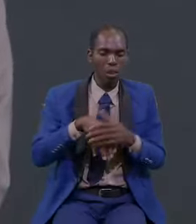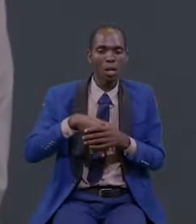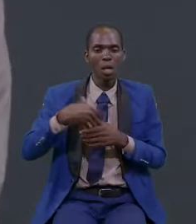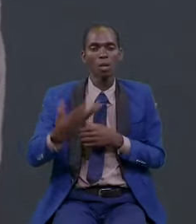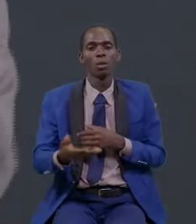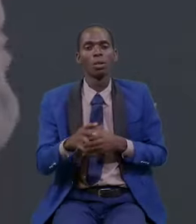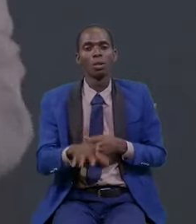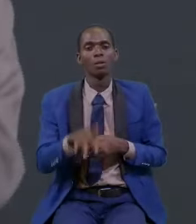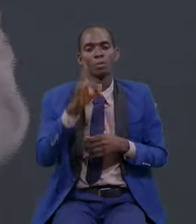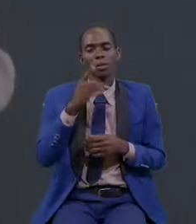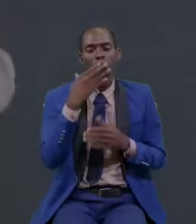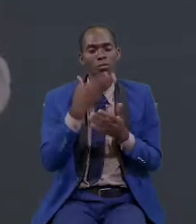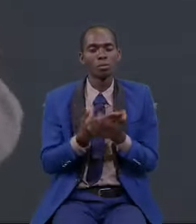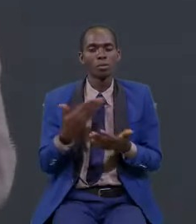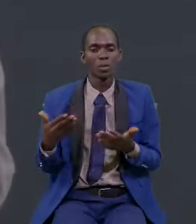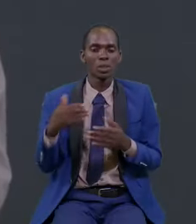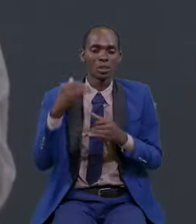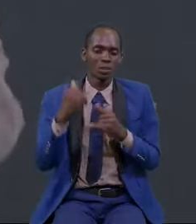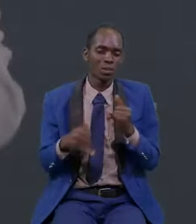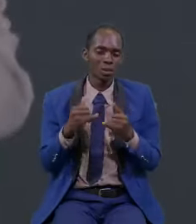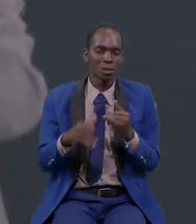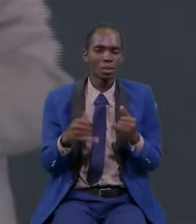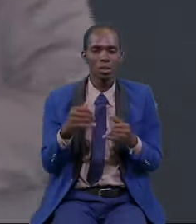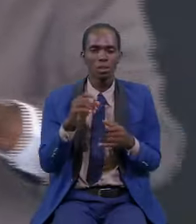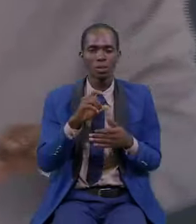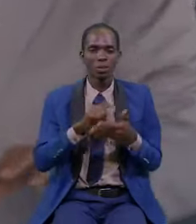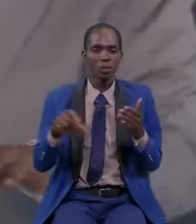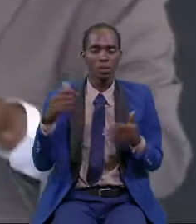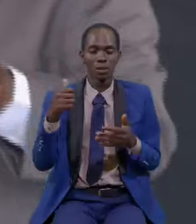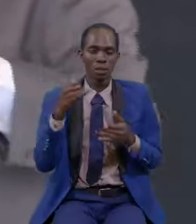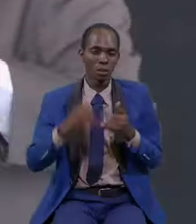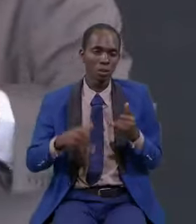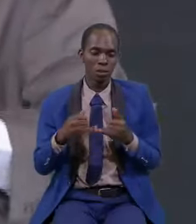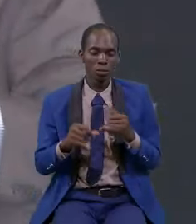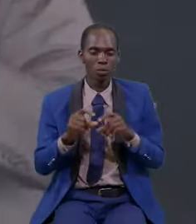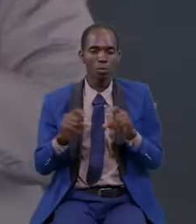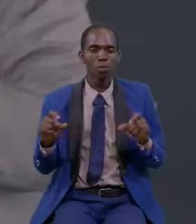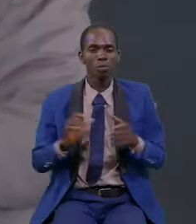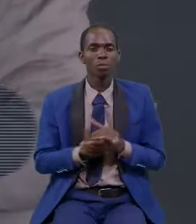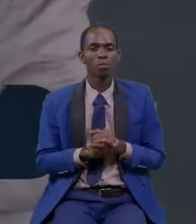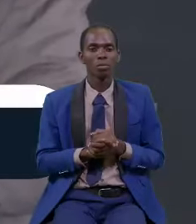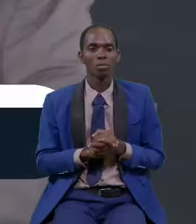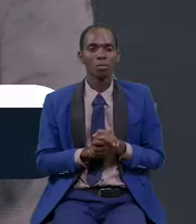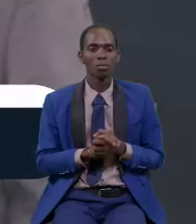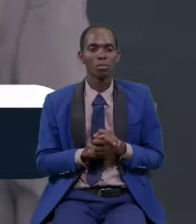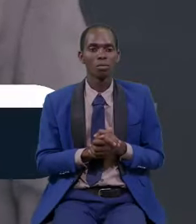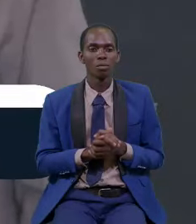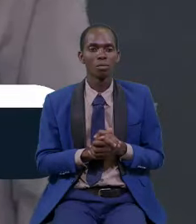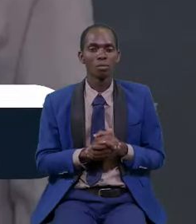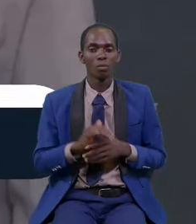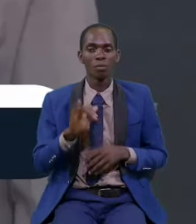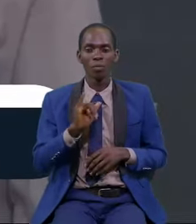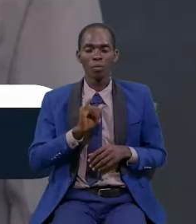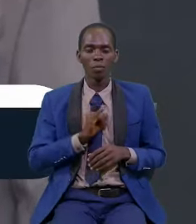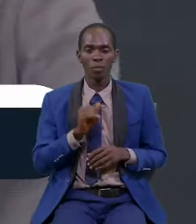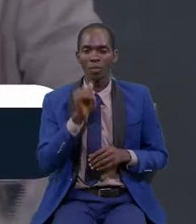latter part of verse 10. It says in verse 10, the latter part, it says, I am come that they